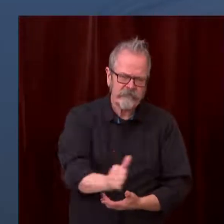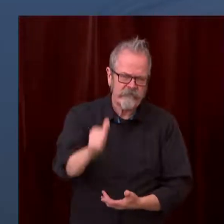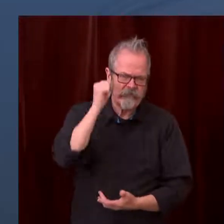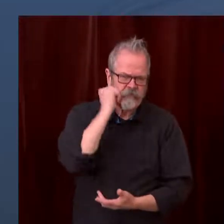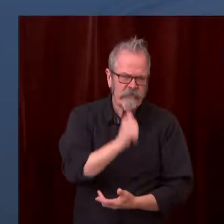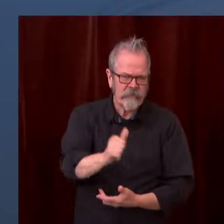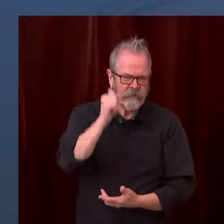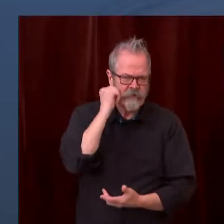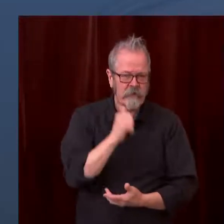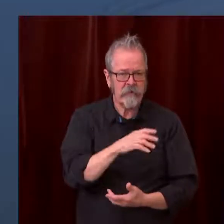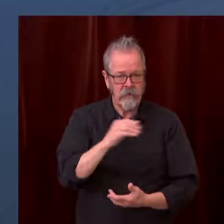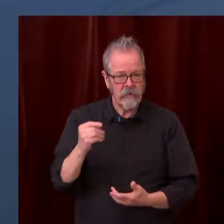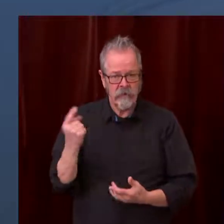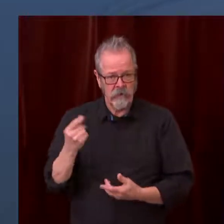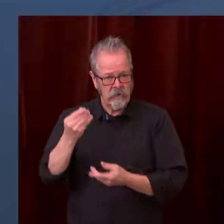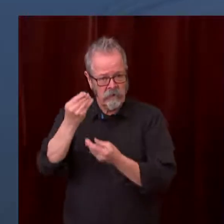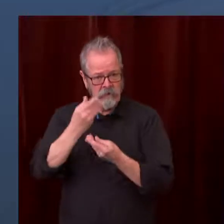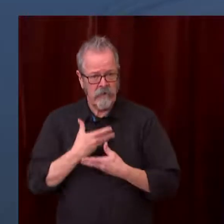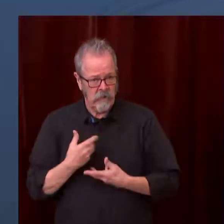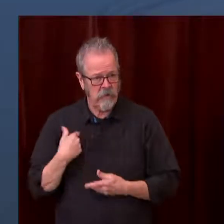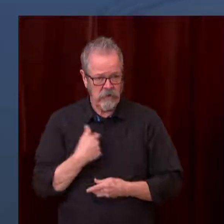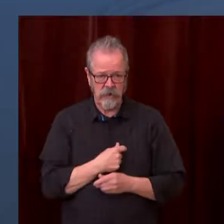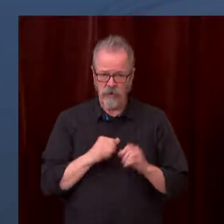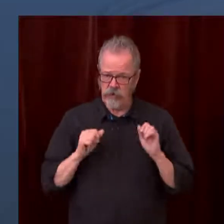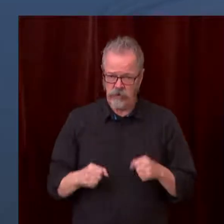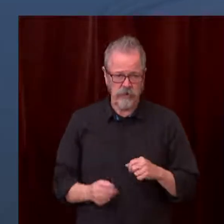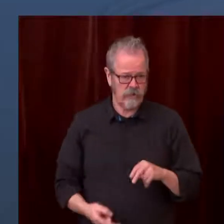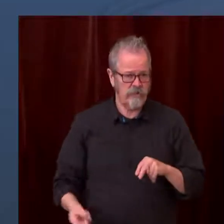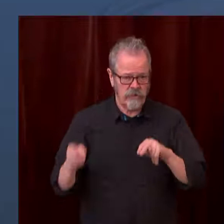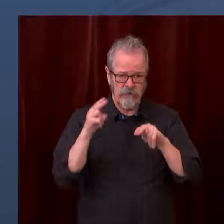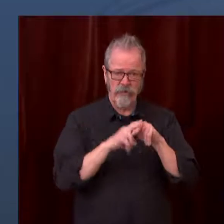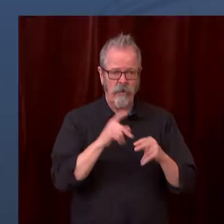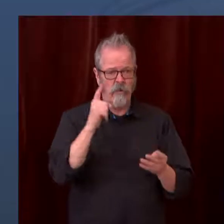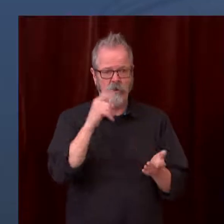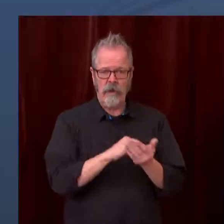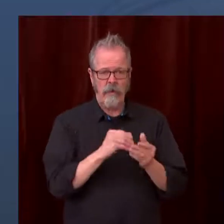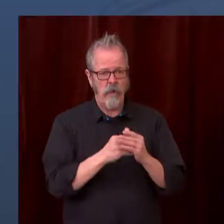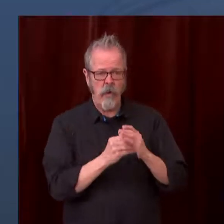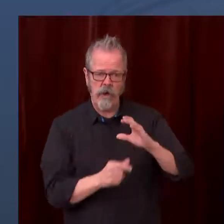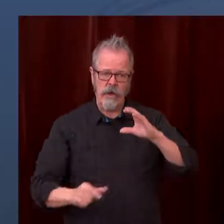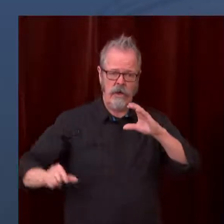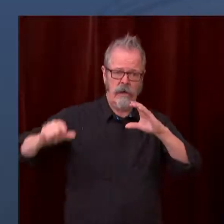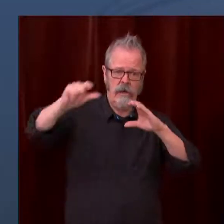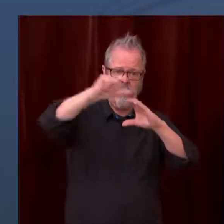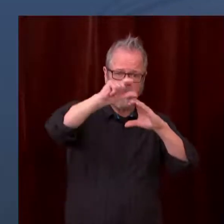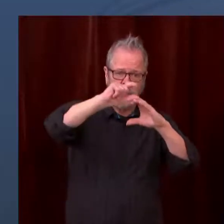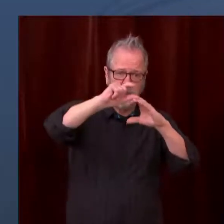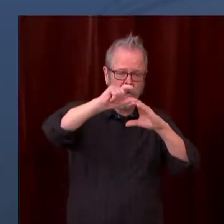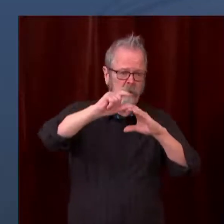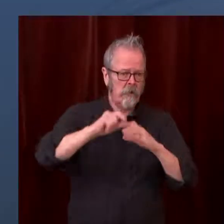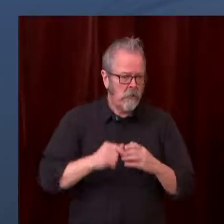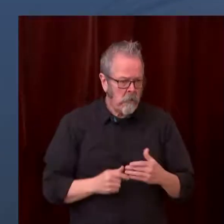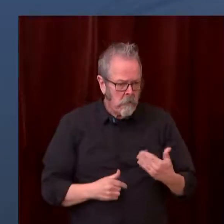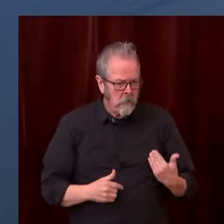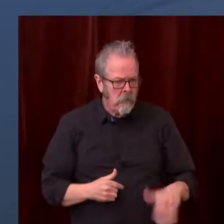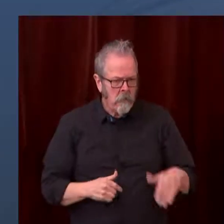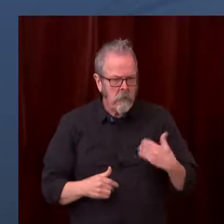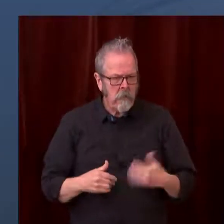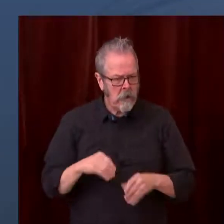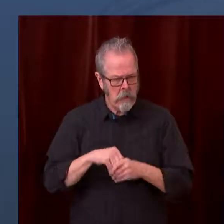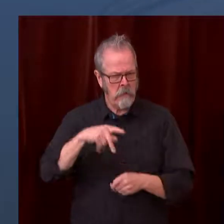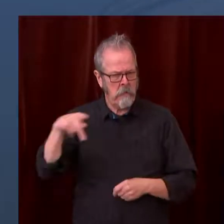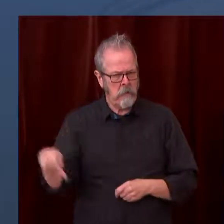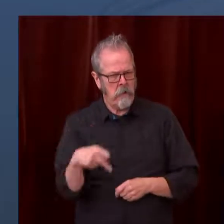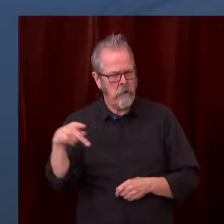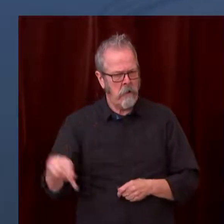to quite easily go up another 1,000 in a similar type of site. I met some amazing people